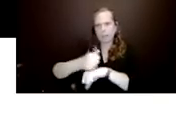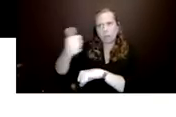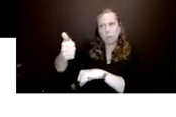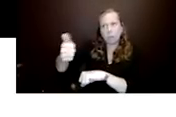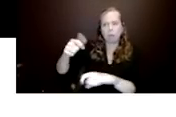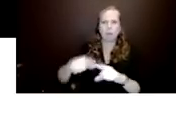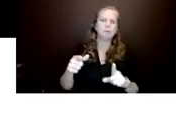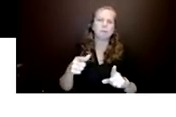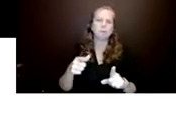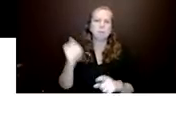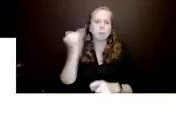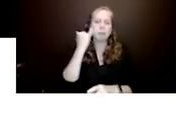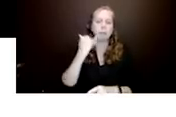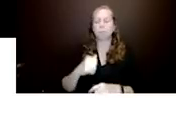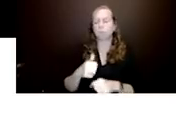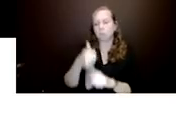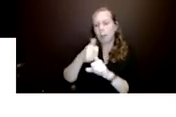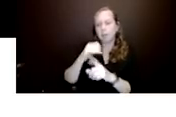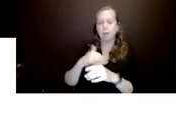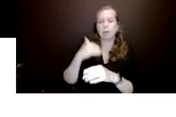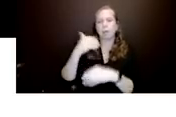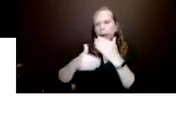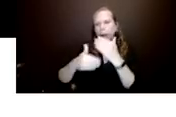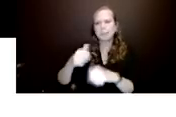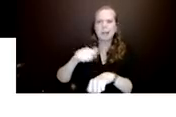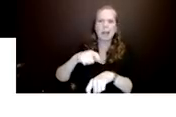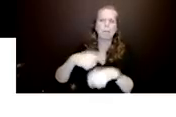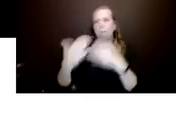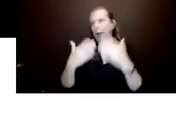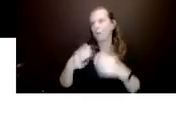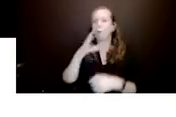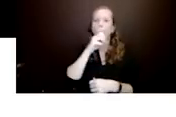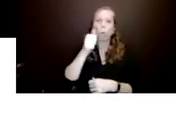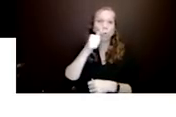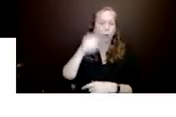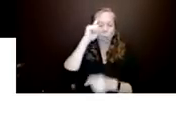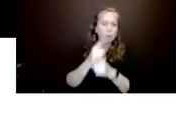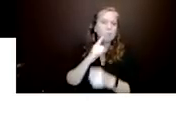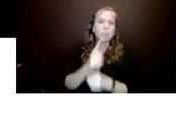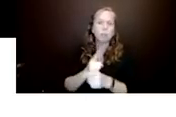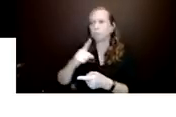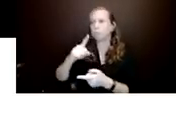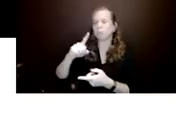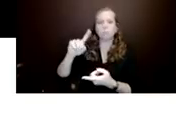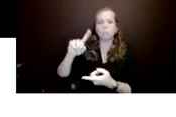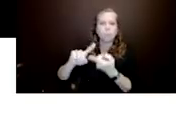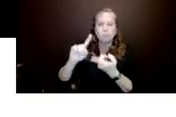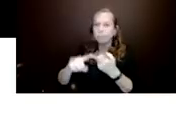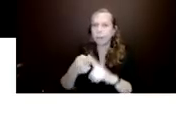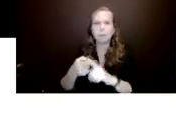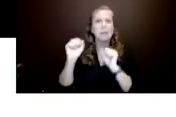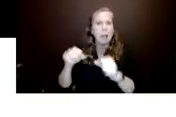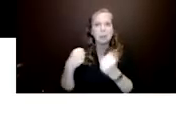those asynchronous times and flex those into the evening when maybe an older sibling or another relative or friend might be more available to